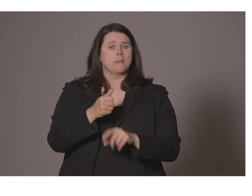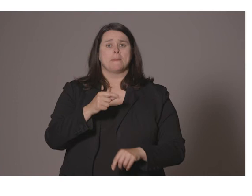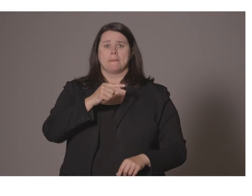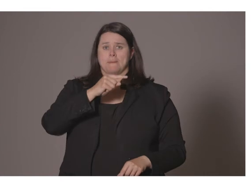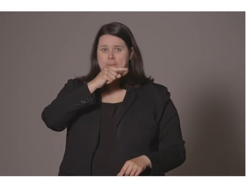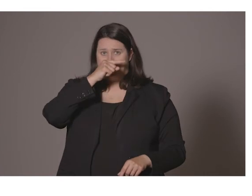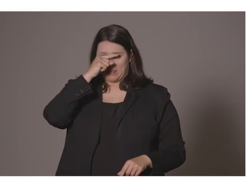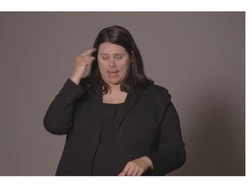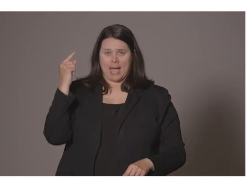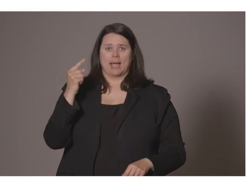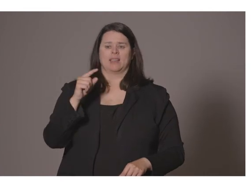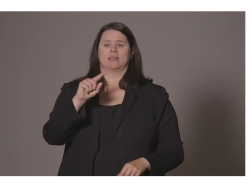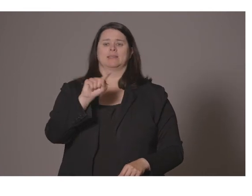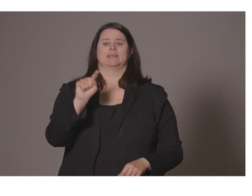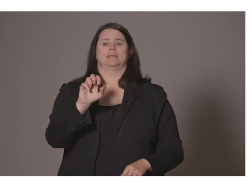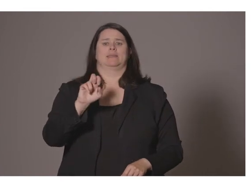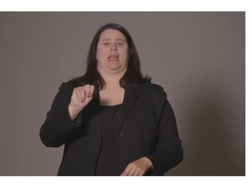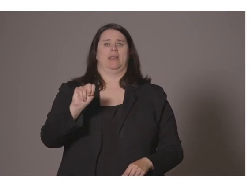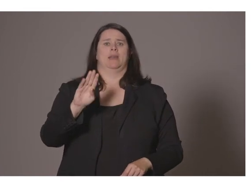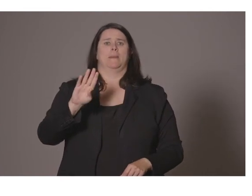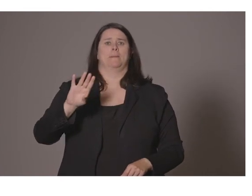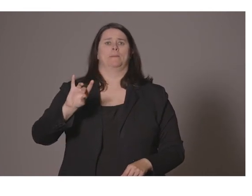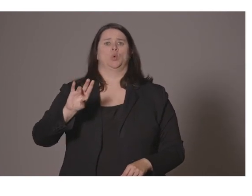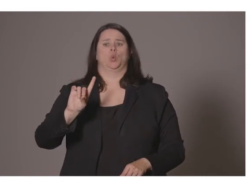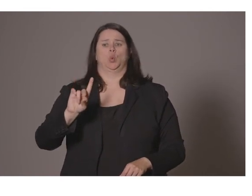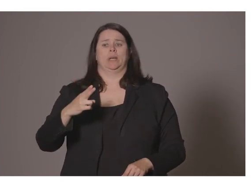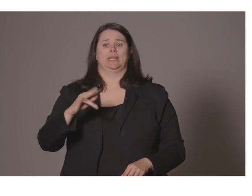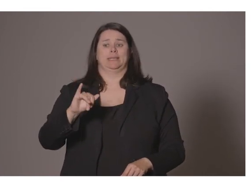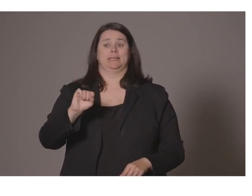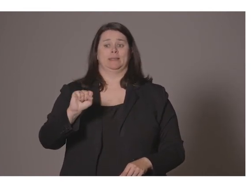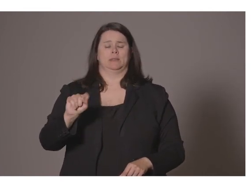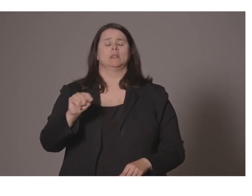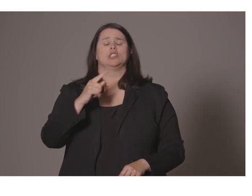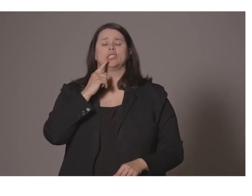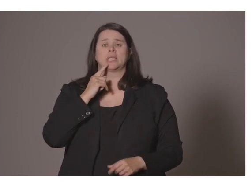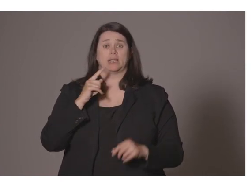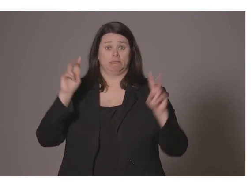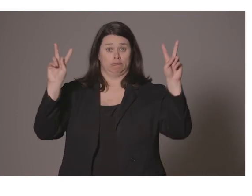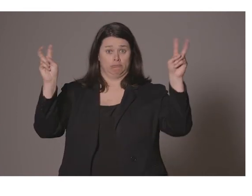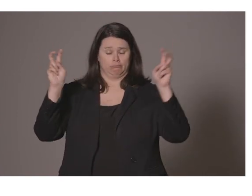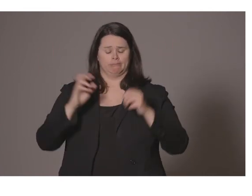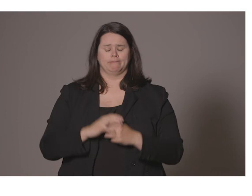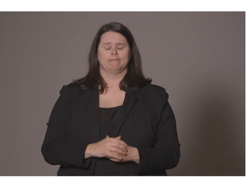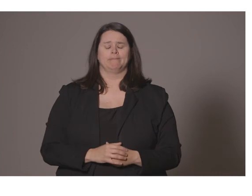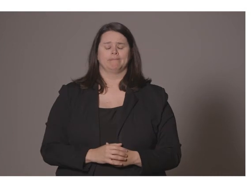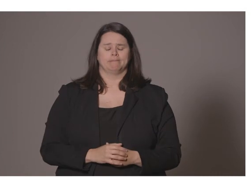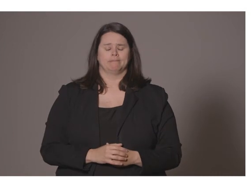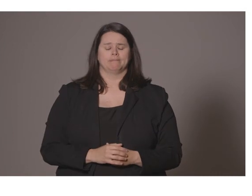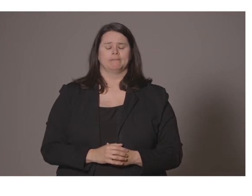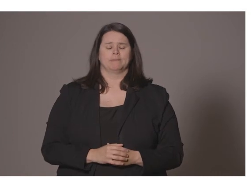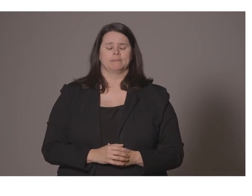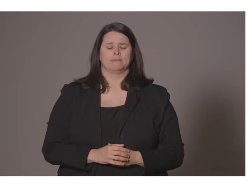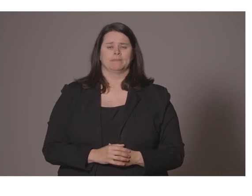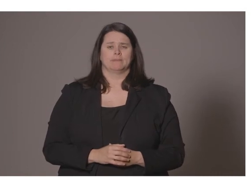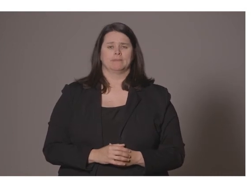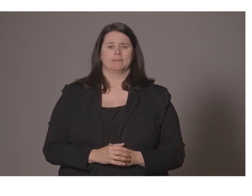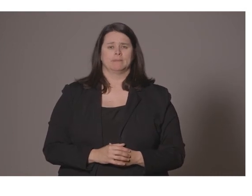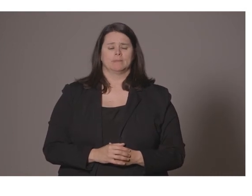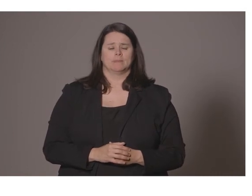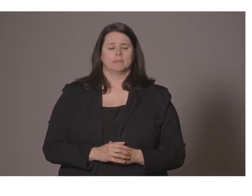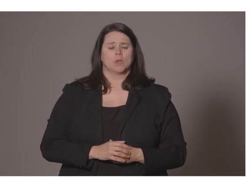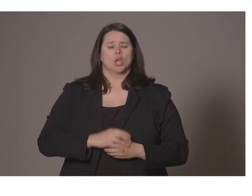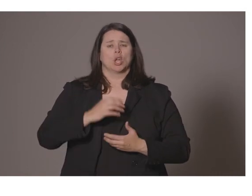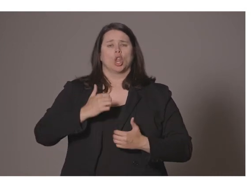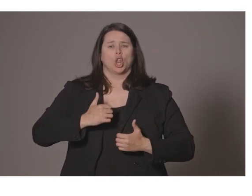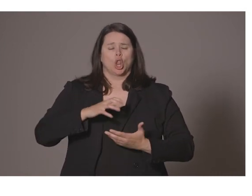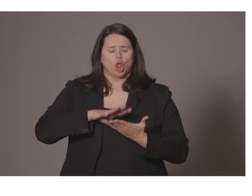Zen Buddhist practitioner is that learning to be with suffering is as an experience is part and parcel